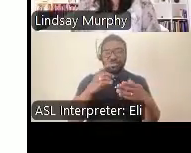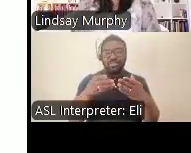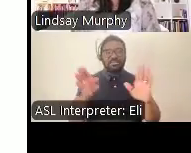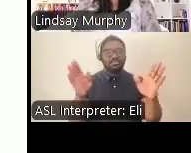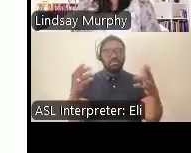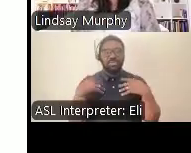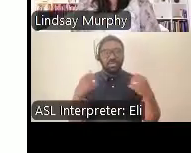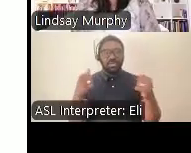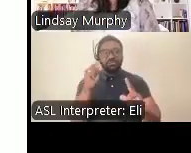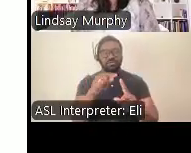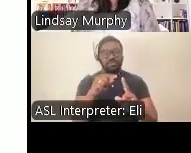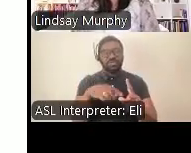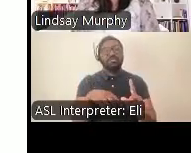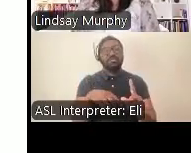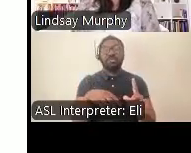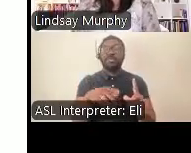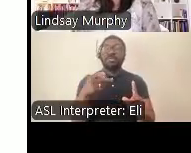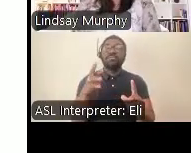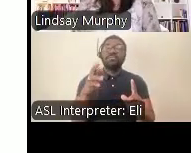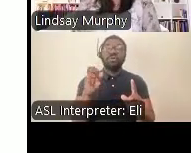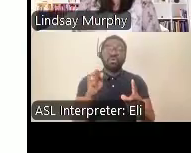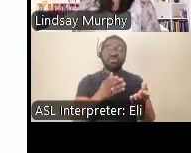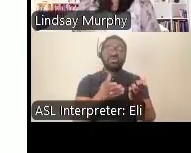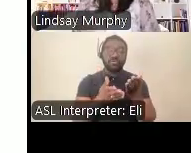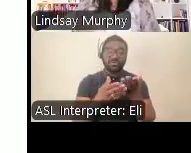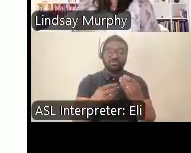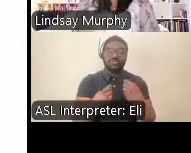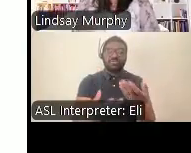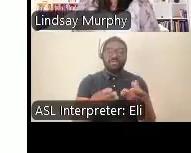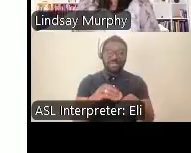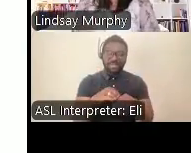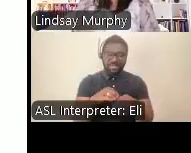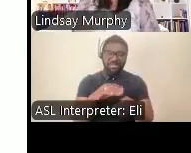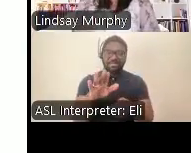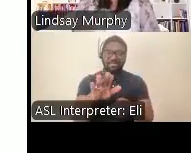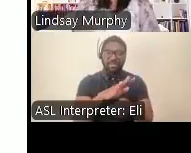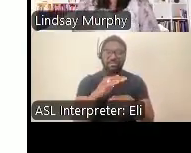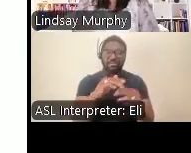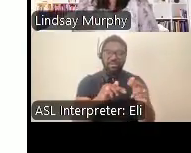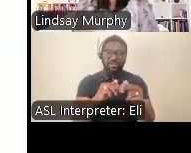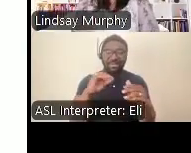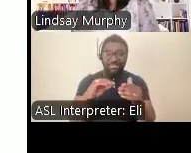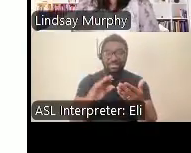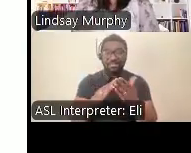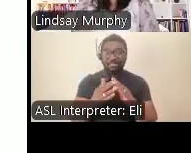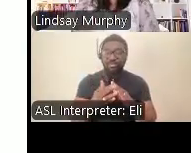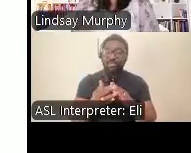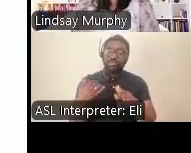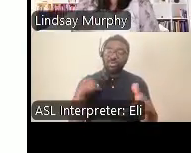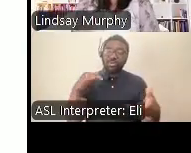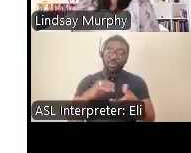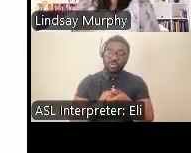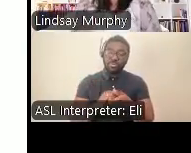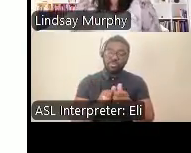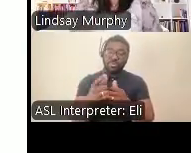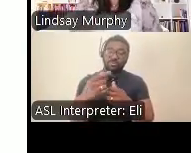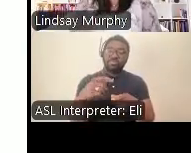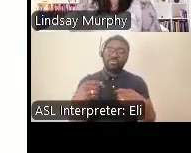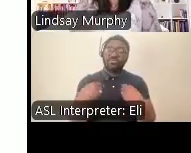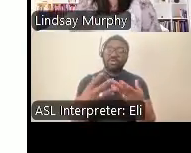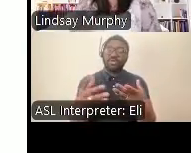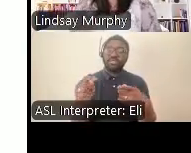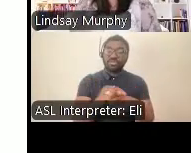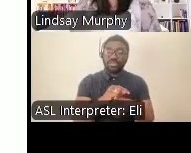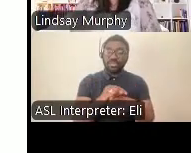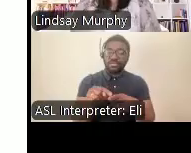are provided at the program site and in the community. So we partner with them to provide some training, on, again,